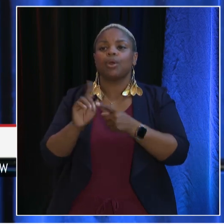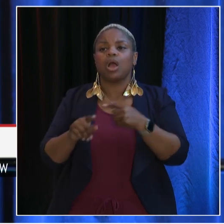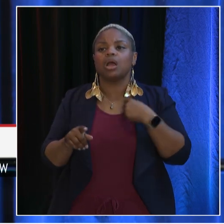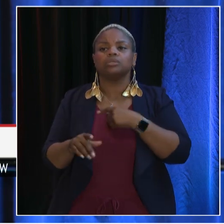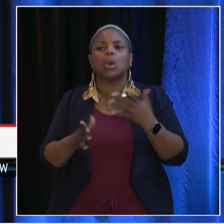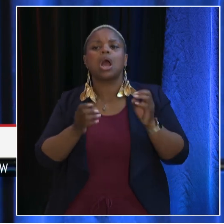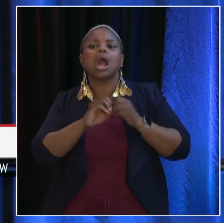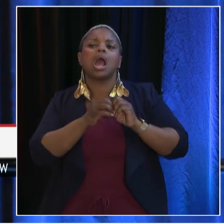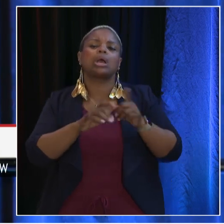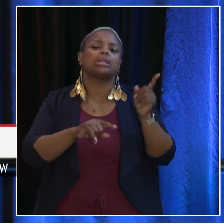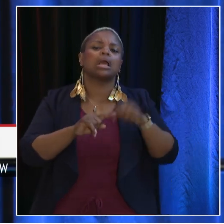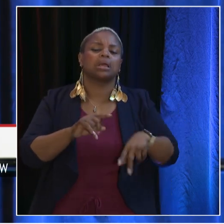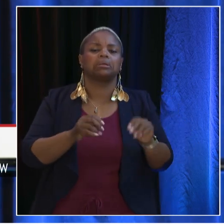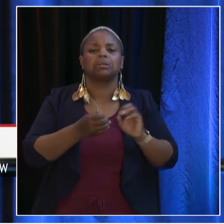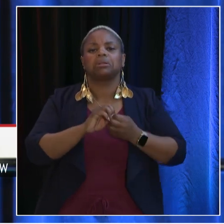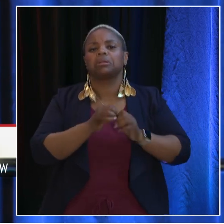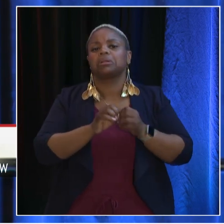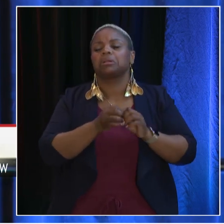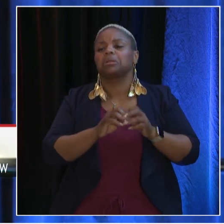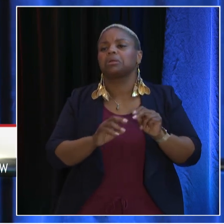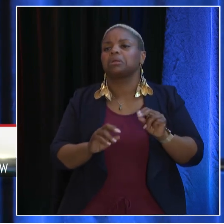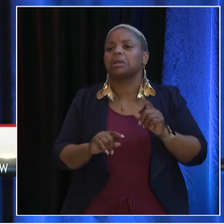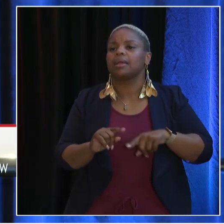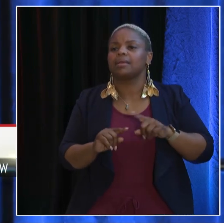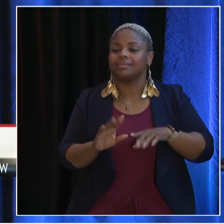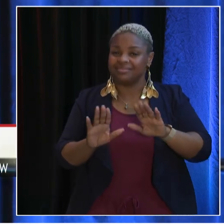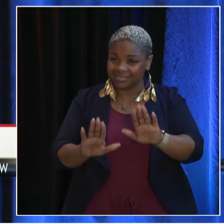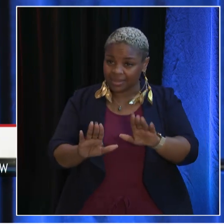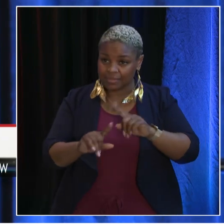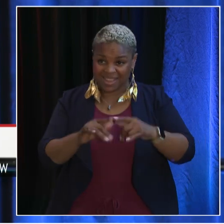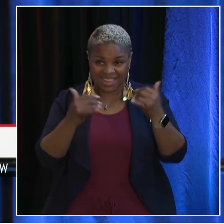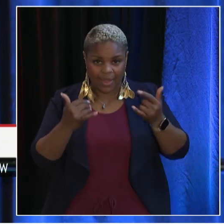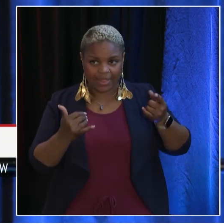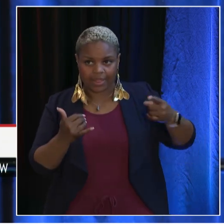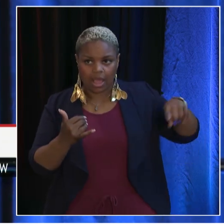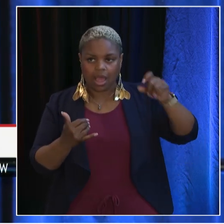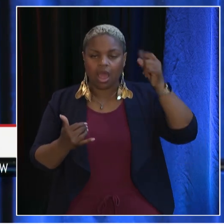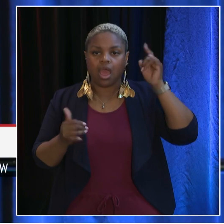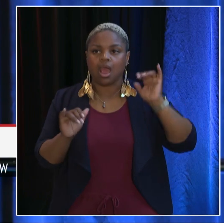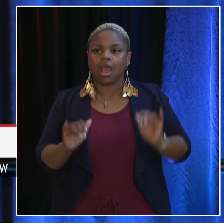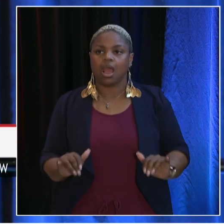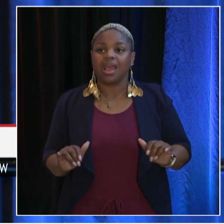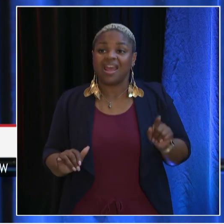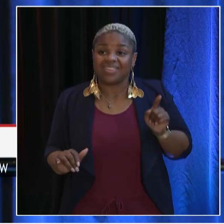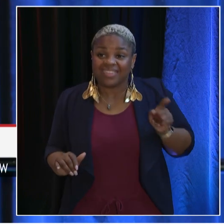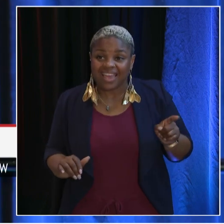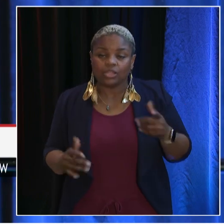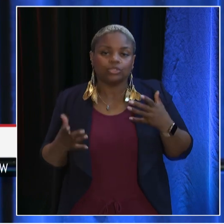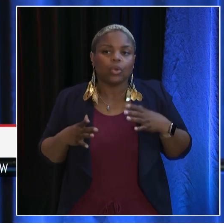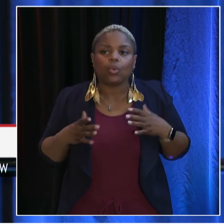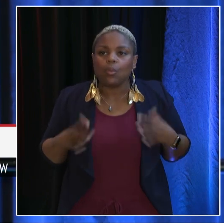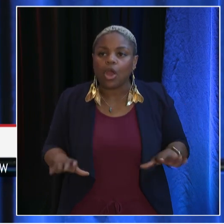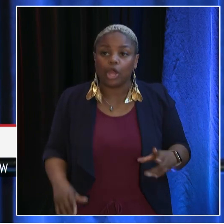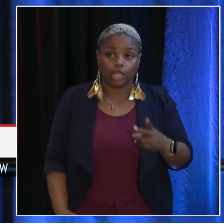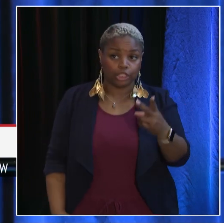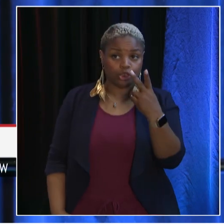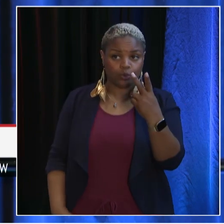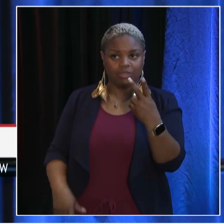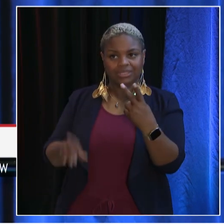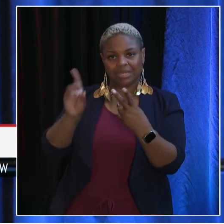They had to admit that it's just because they don't want 2 Democratic